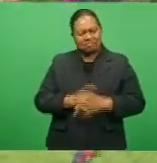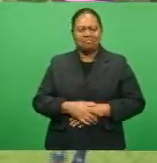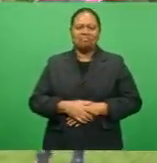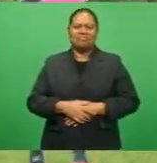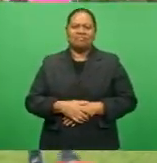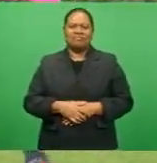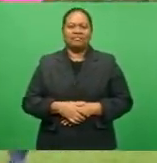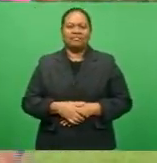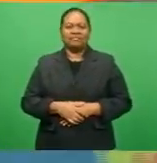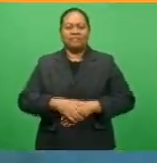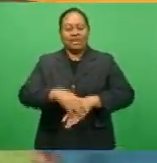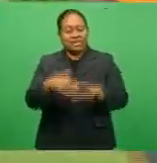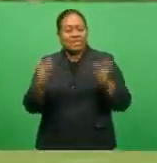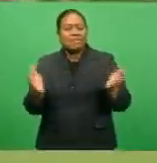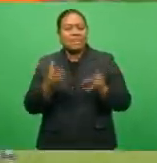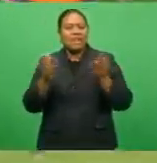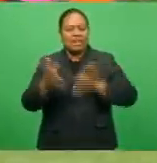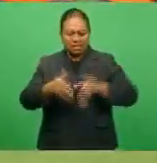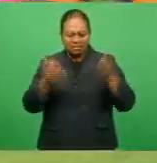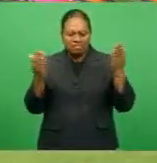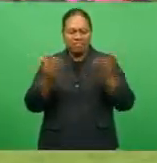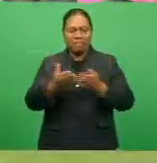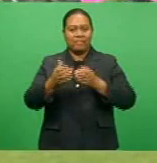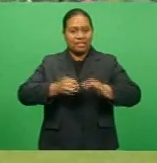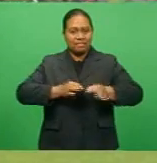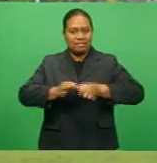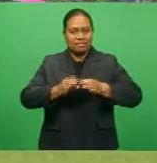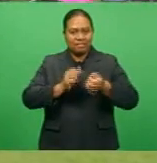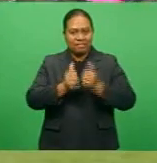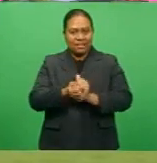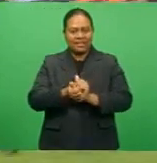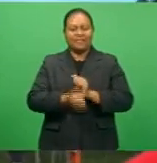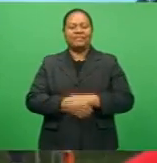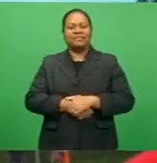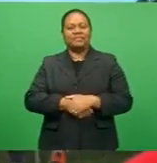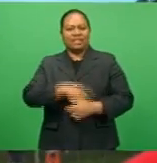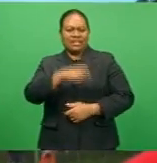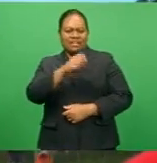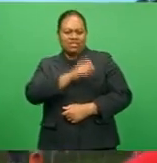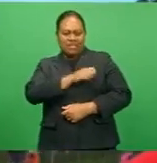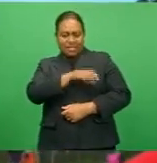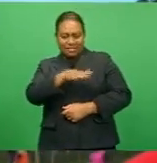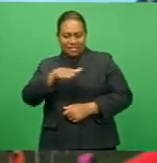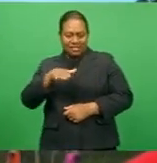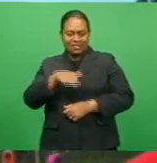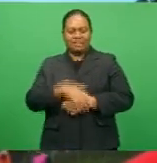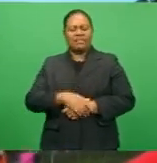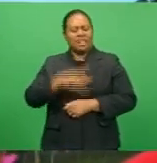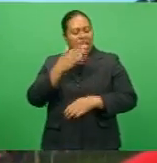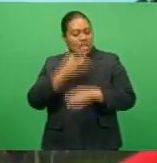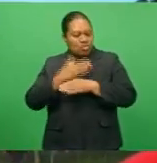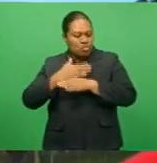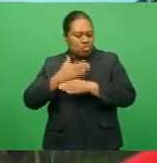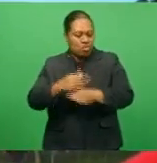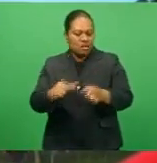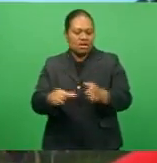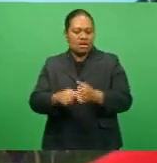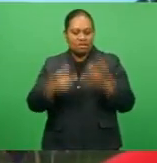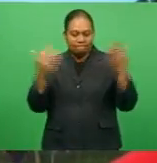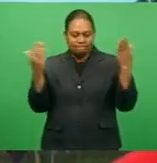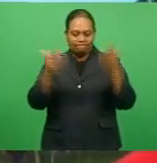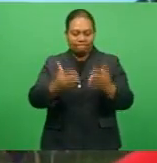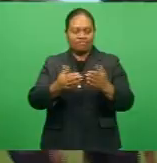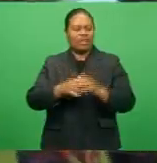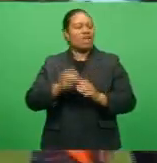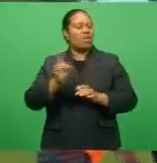play according to our game plan, and at the same time to trust their instinct and work on what's in front of them and play to what